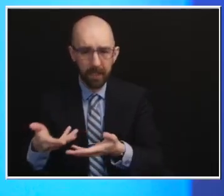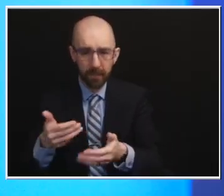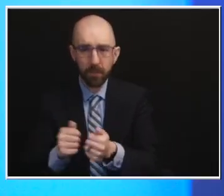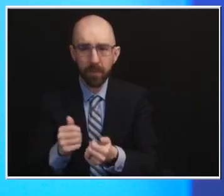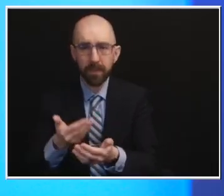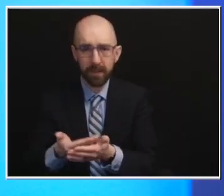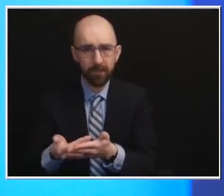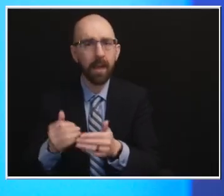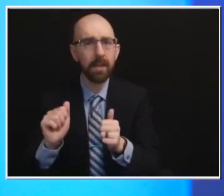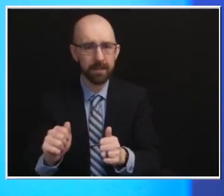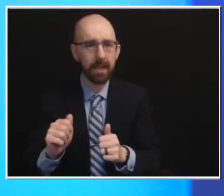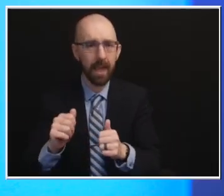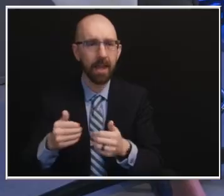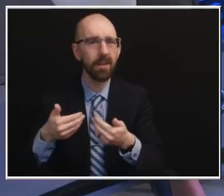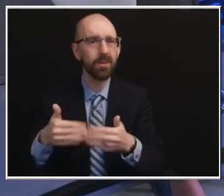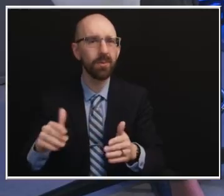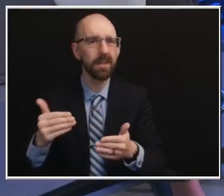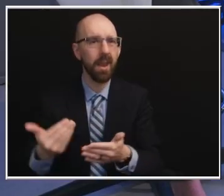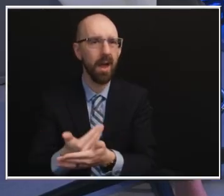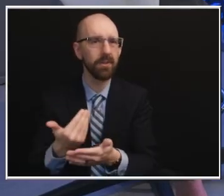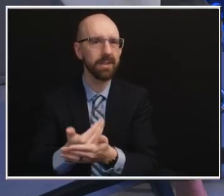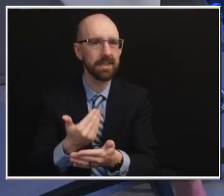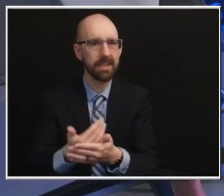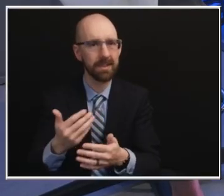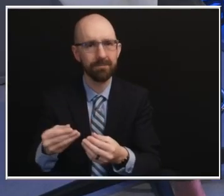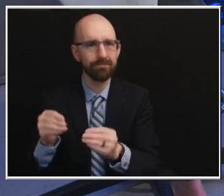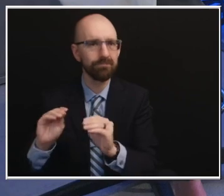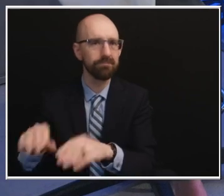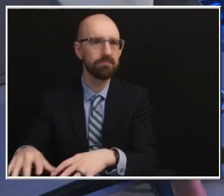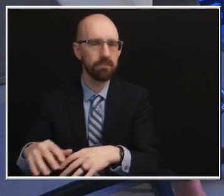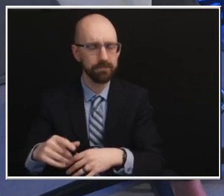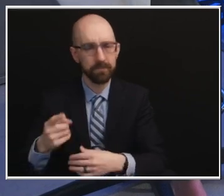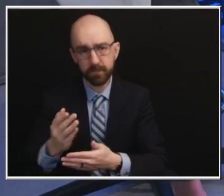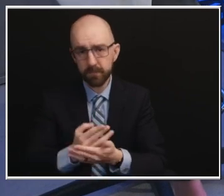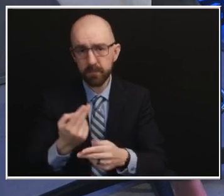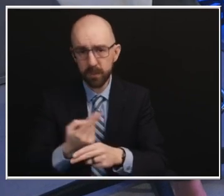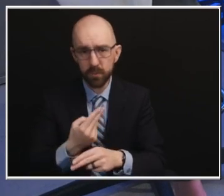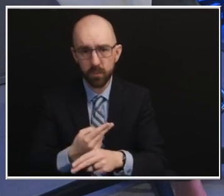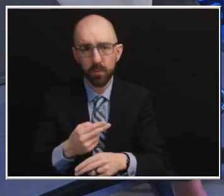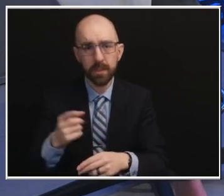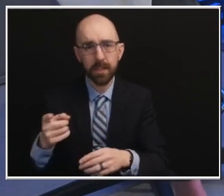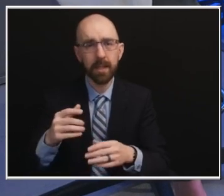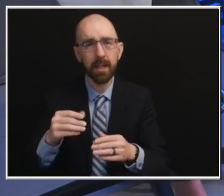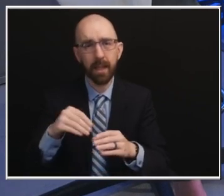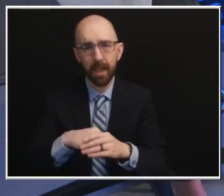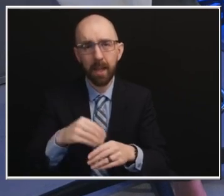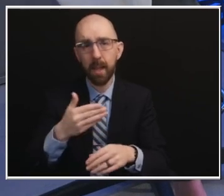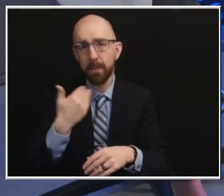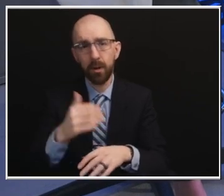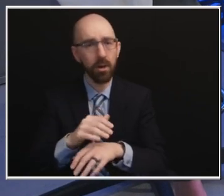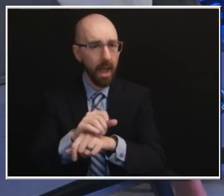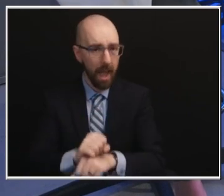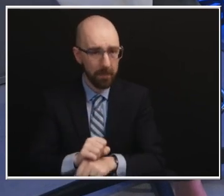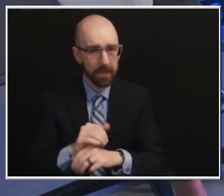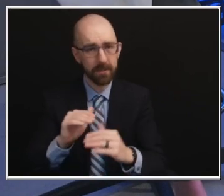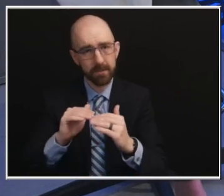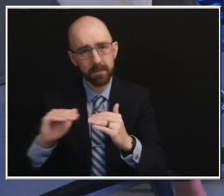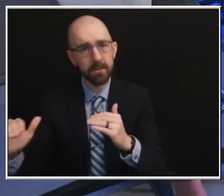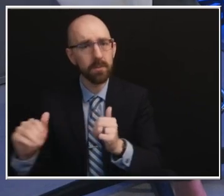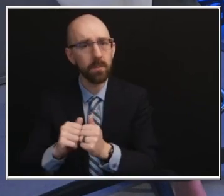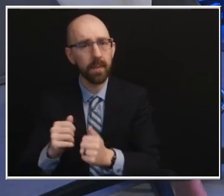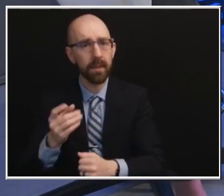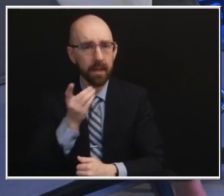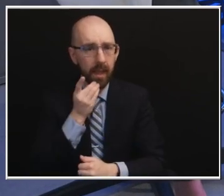its novelty over time. So you think some people actually use these CGMs and then get themselves in better habits maybe with diet and exercise and then